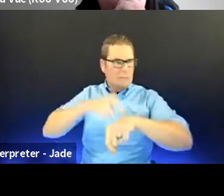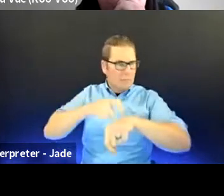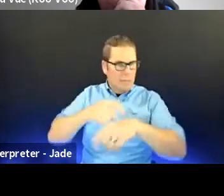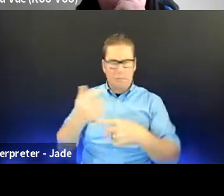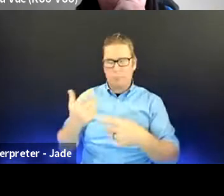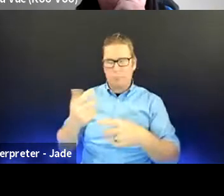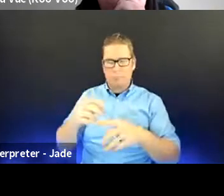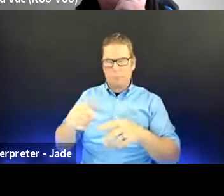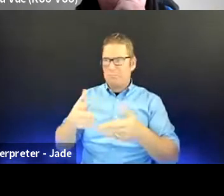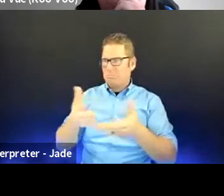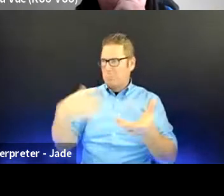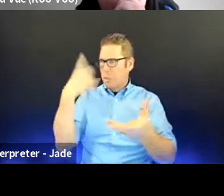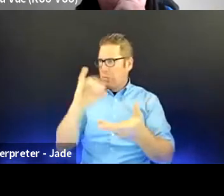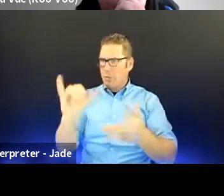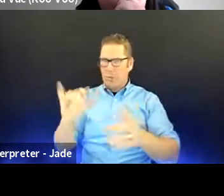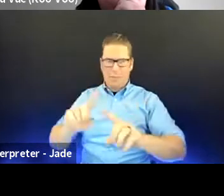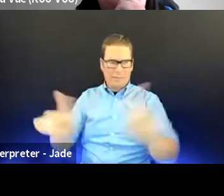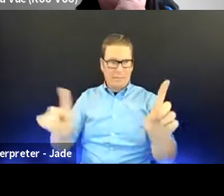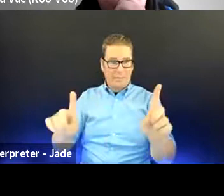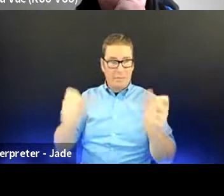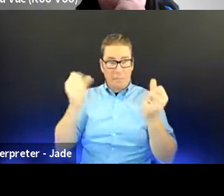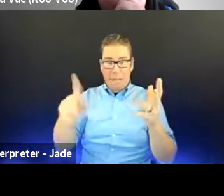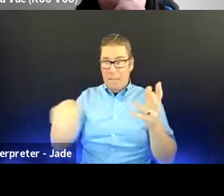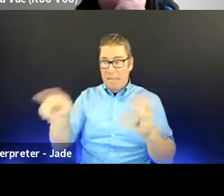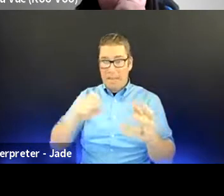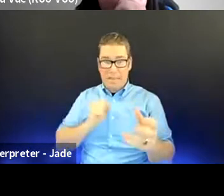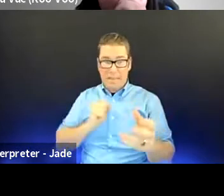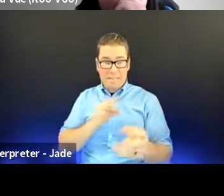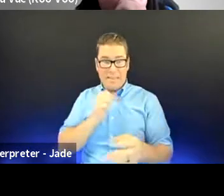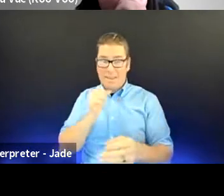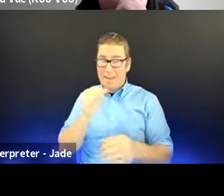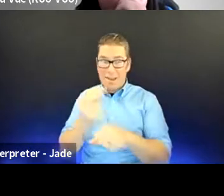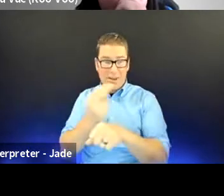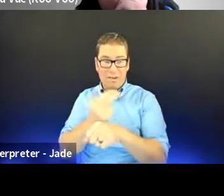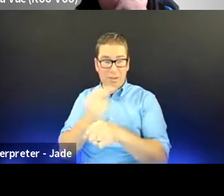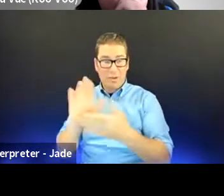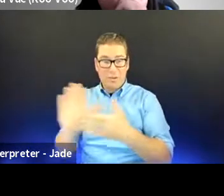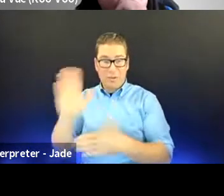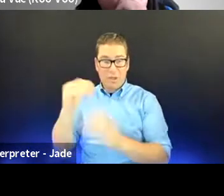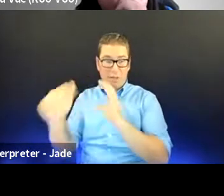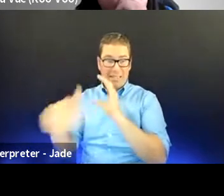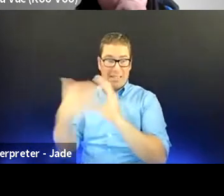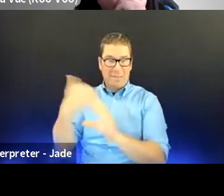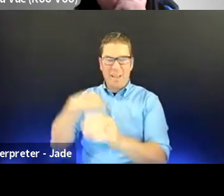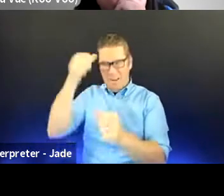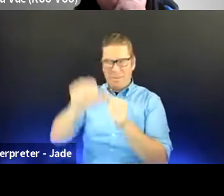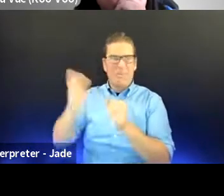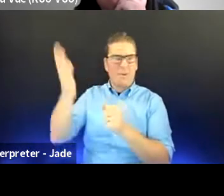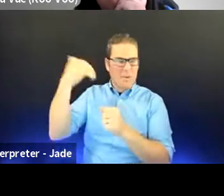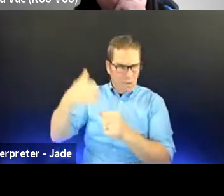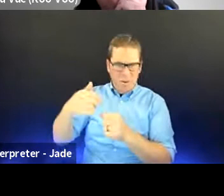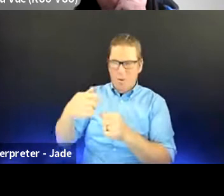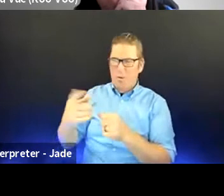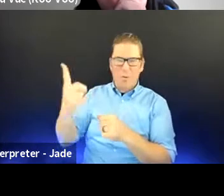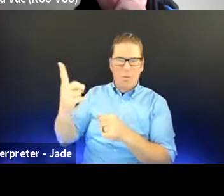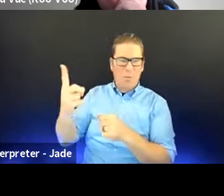Many faculty didn't even use college email addresses at that time. I remember specifically a colleague in the department saying, oh, I just use Hotmail. And I